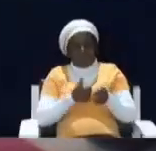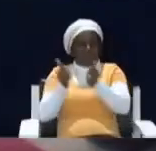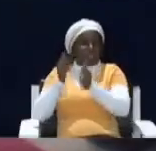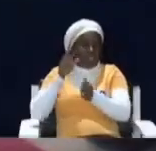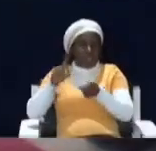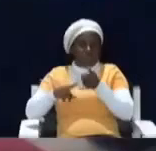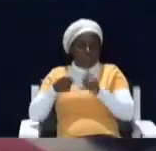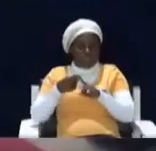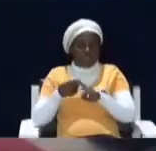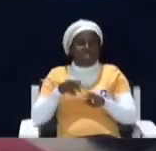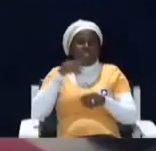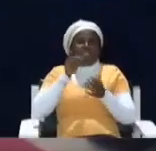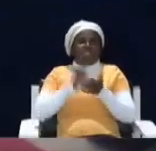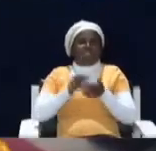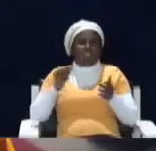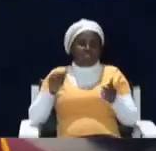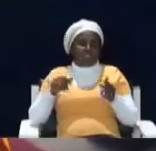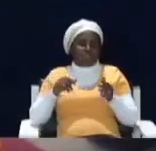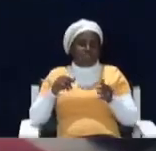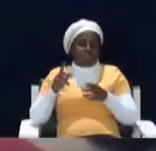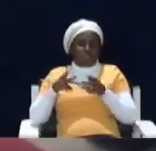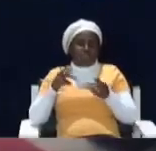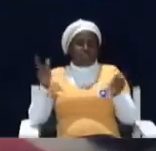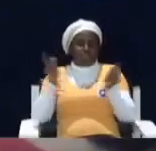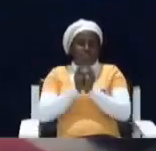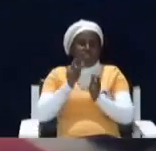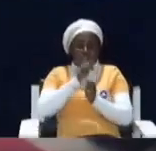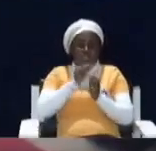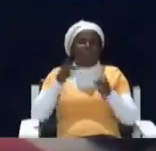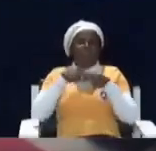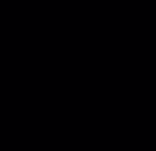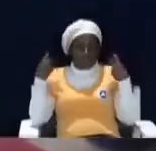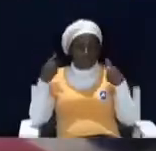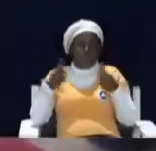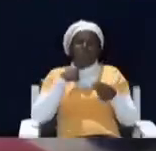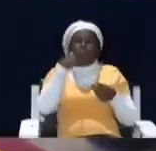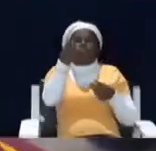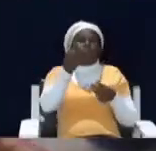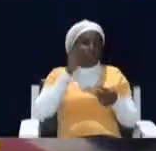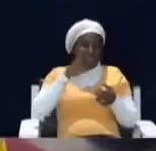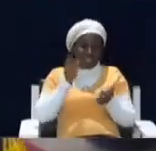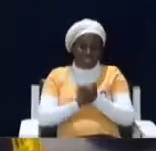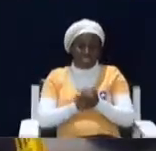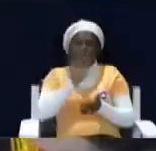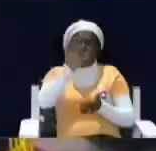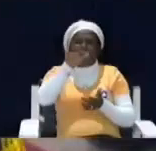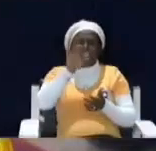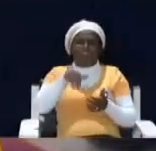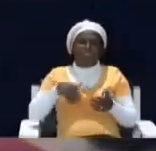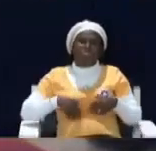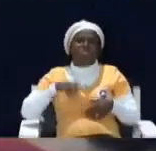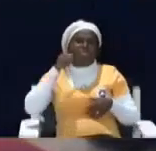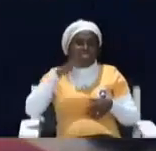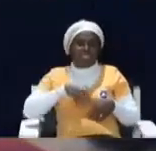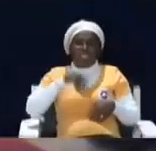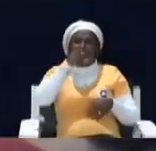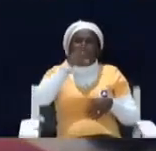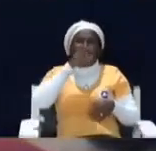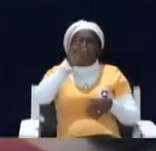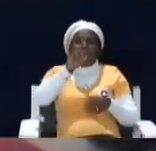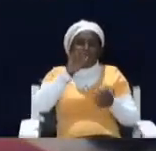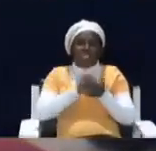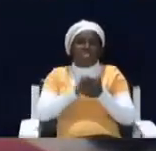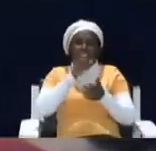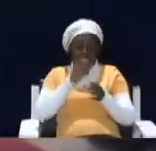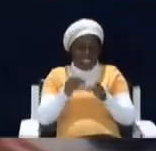friend. In that outing, she met a pastor who told her that, young lady, you are the one delaying yourself